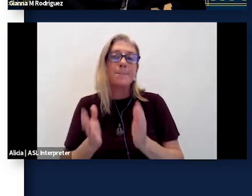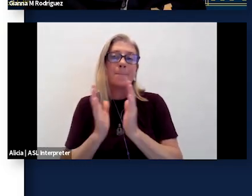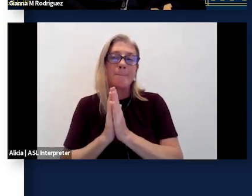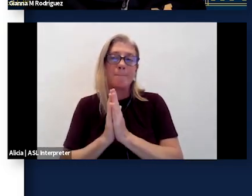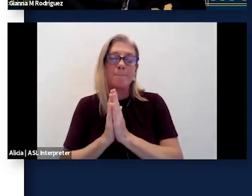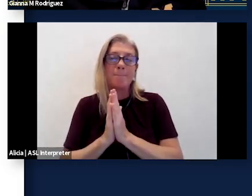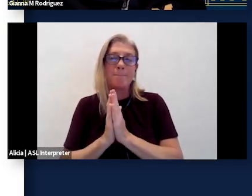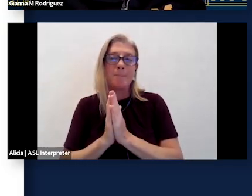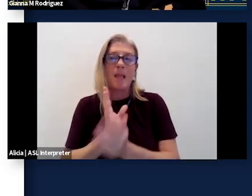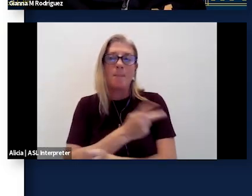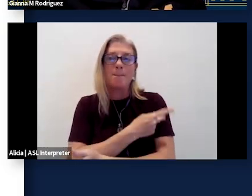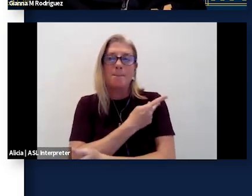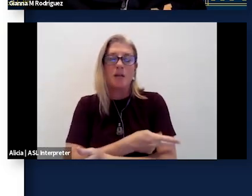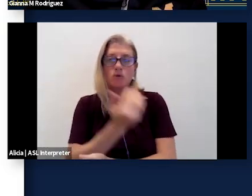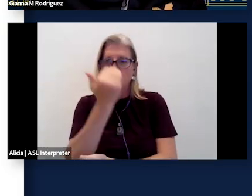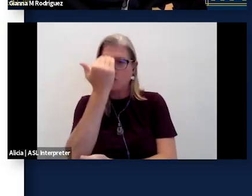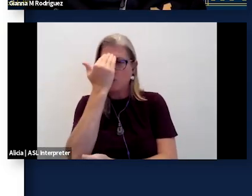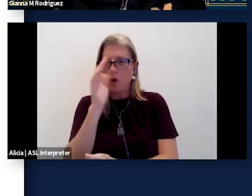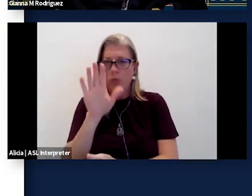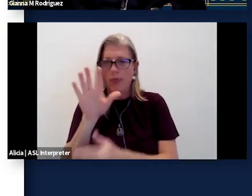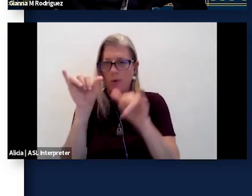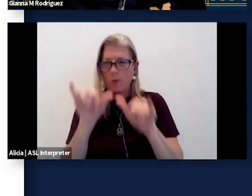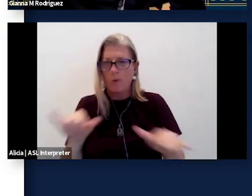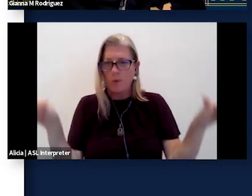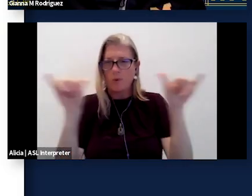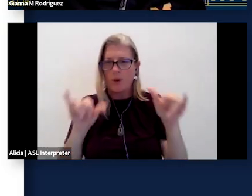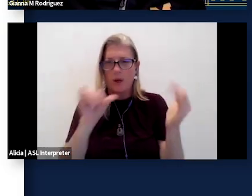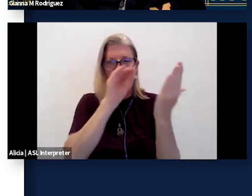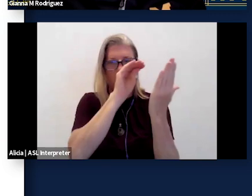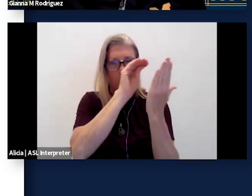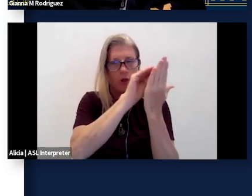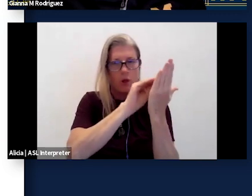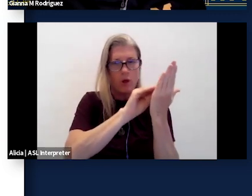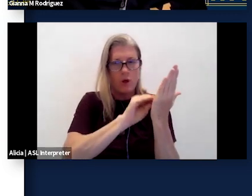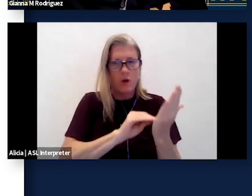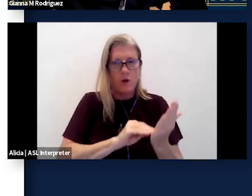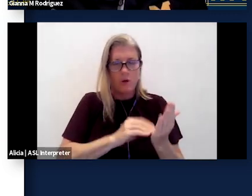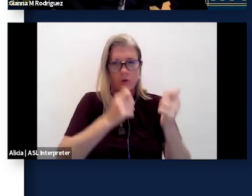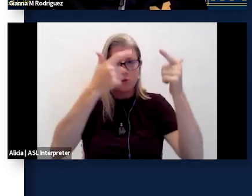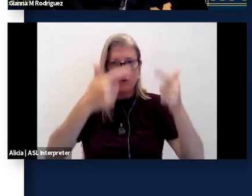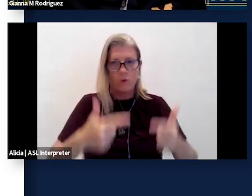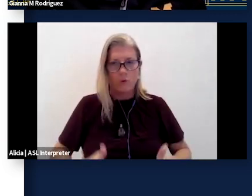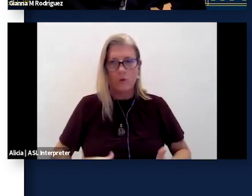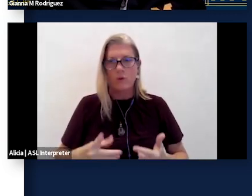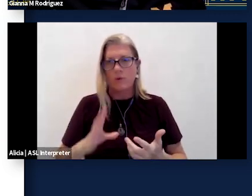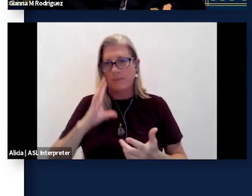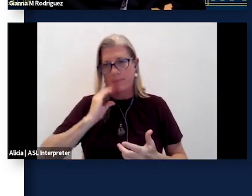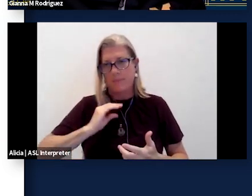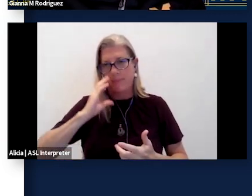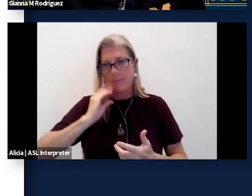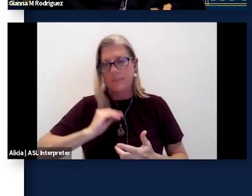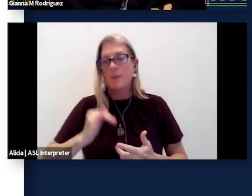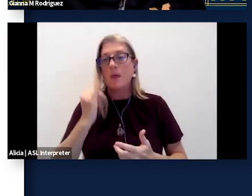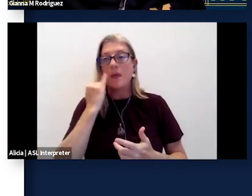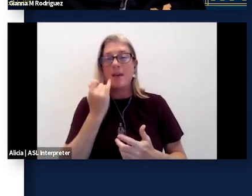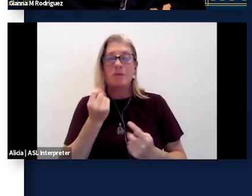follow or know what their patterns are and log all these is important. So, if you're having trouble trying